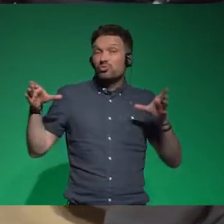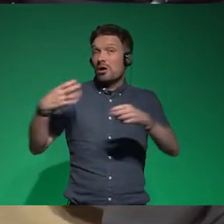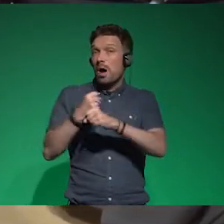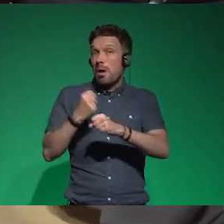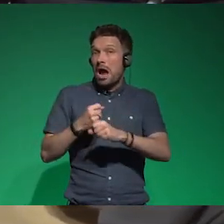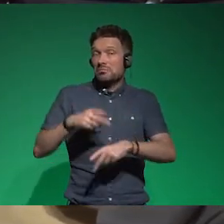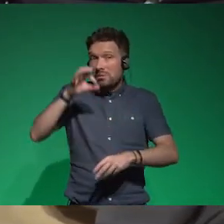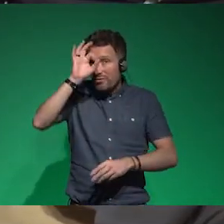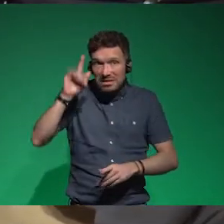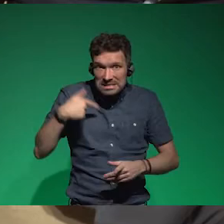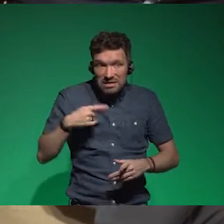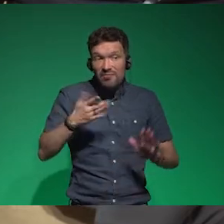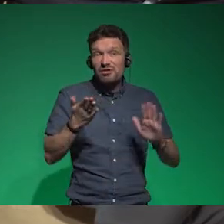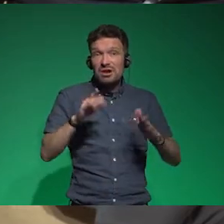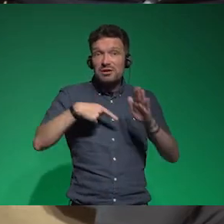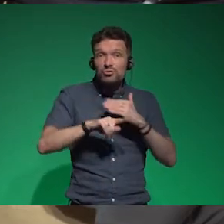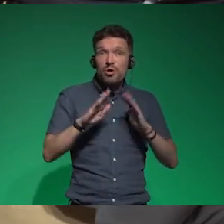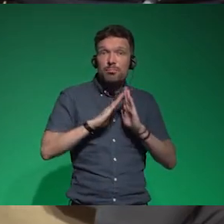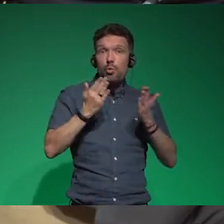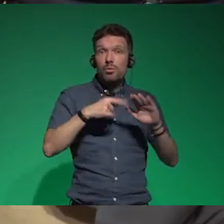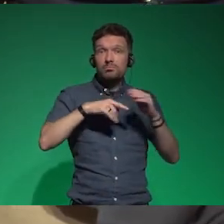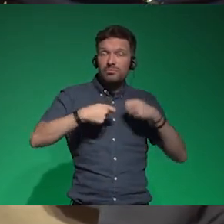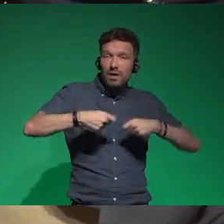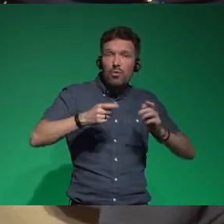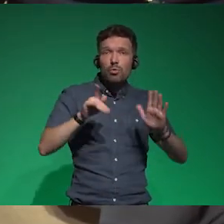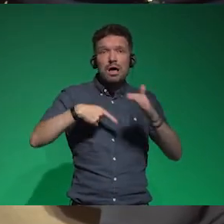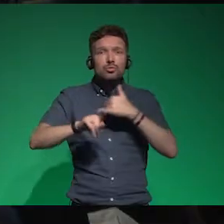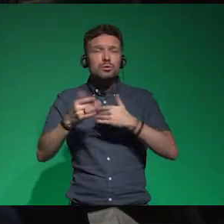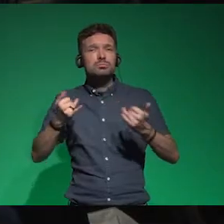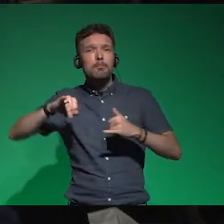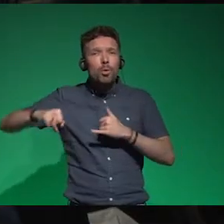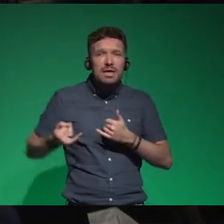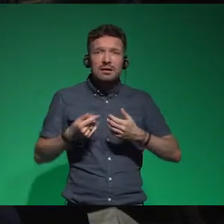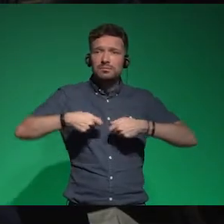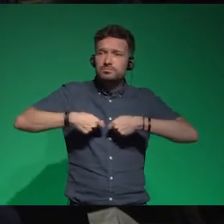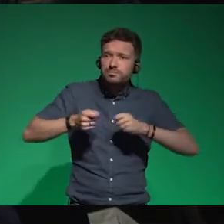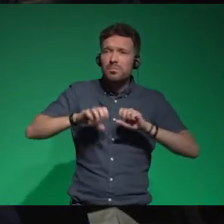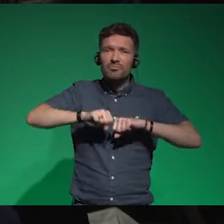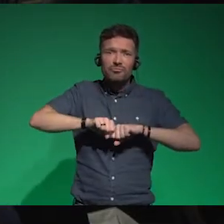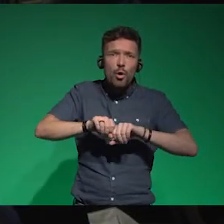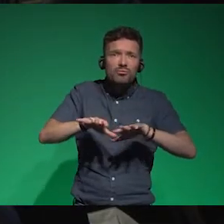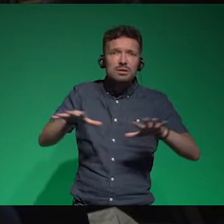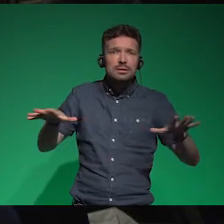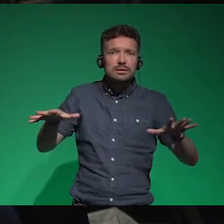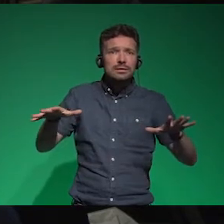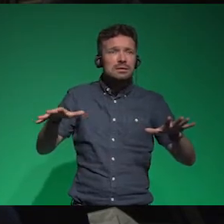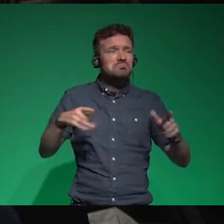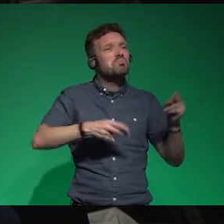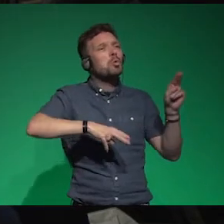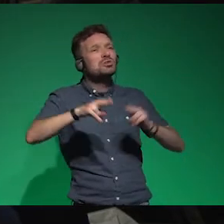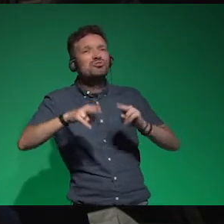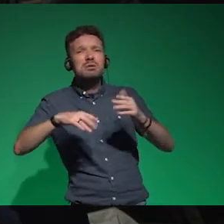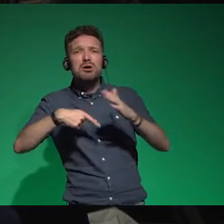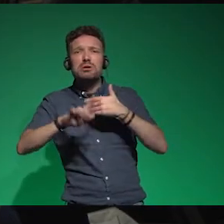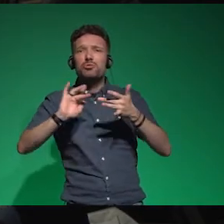uploaded in the all kind of medias so people will like knows much better